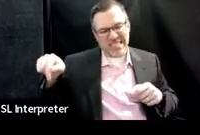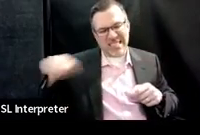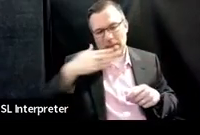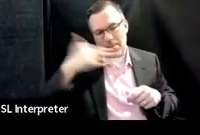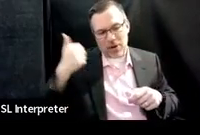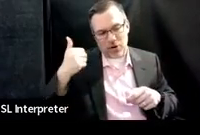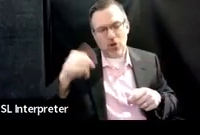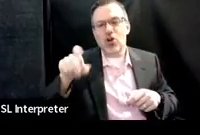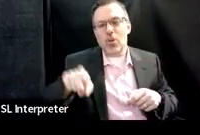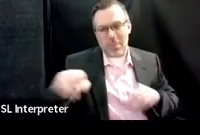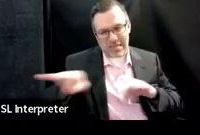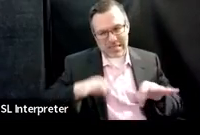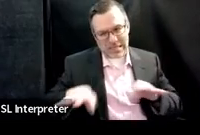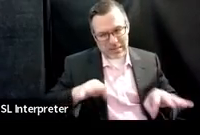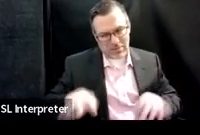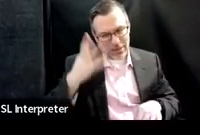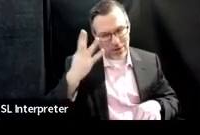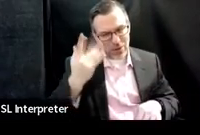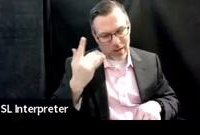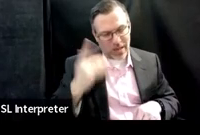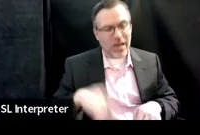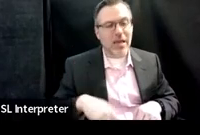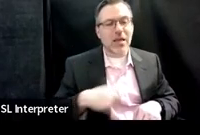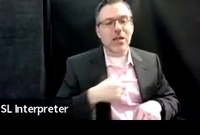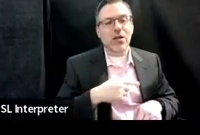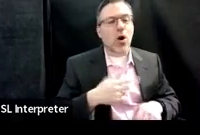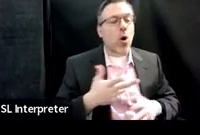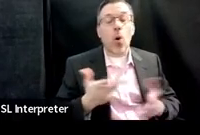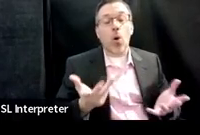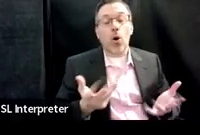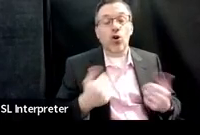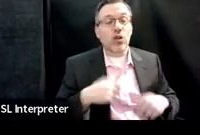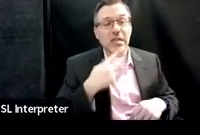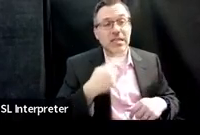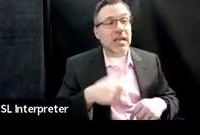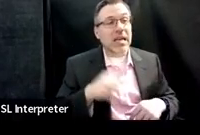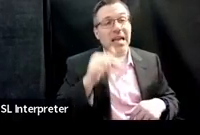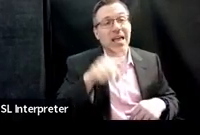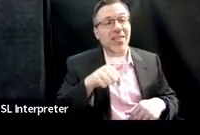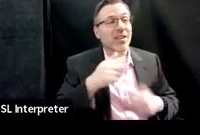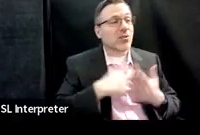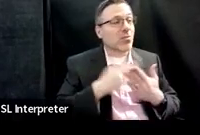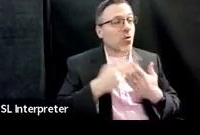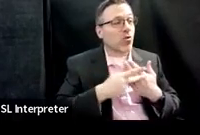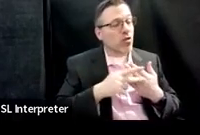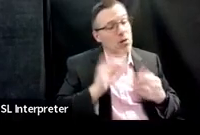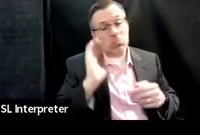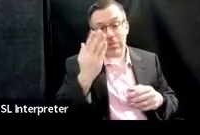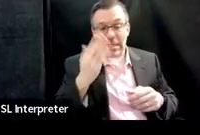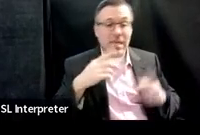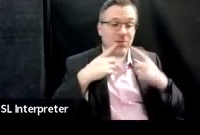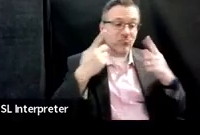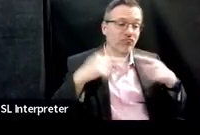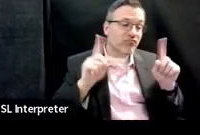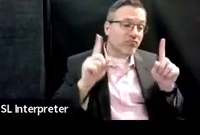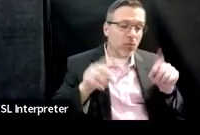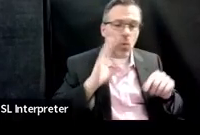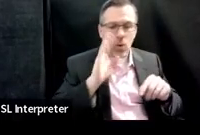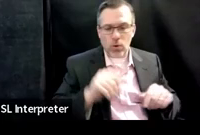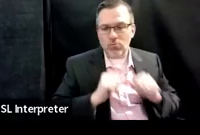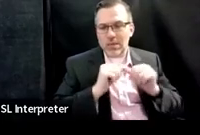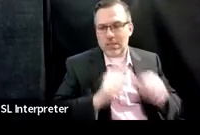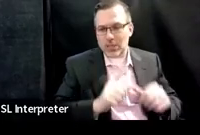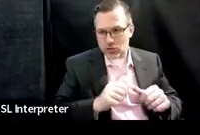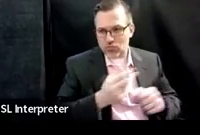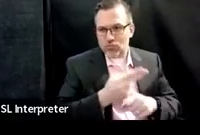is working, so we are going to continue with those services. There's no need to change anything right now. And you can go into